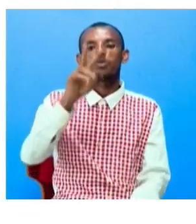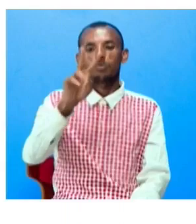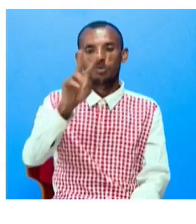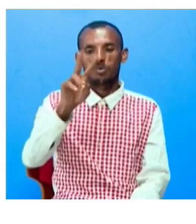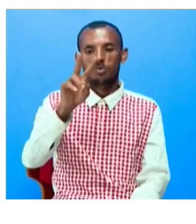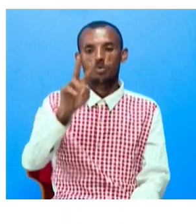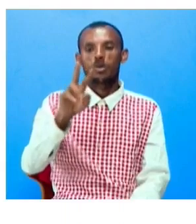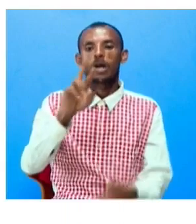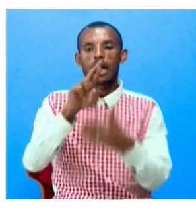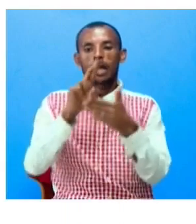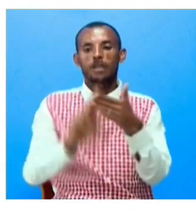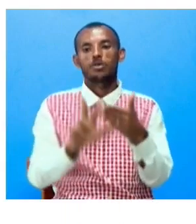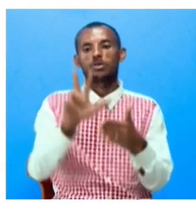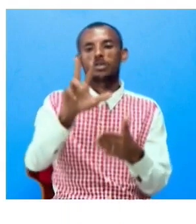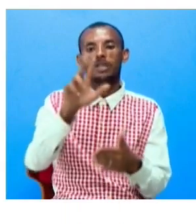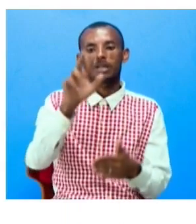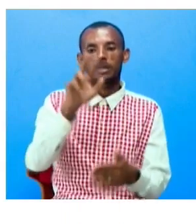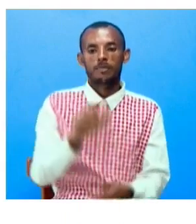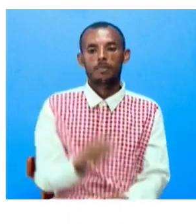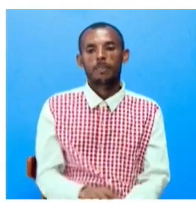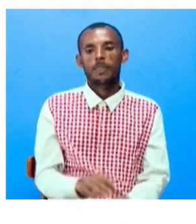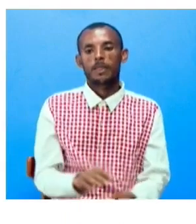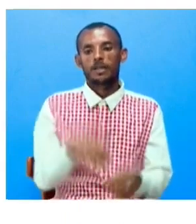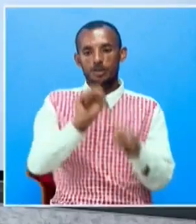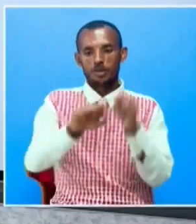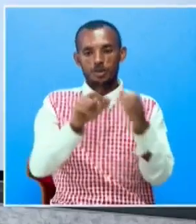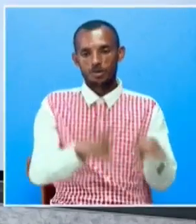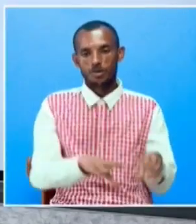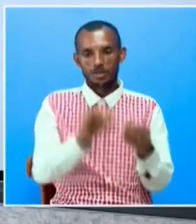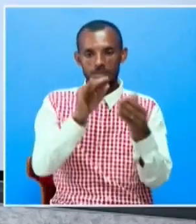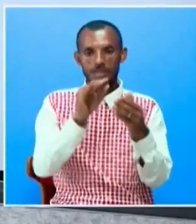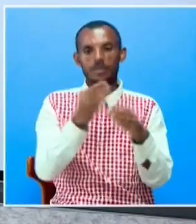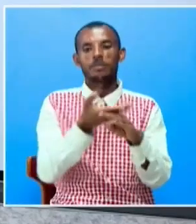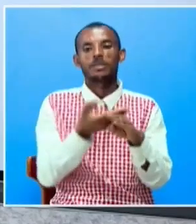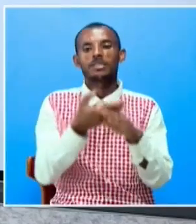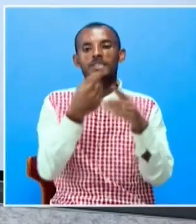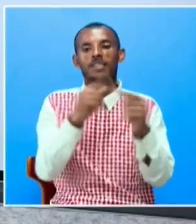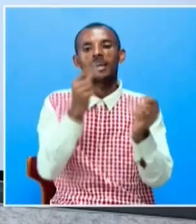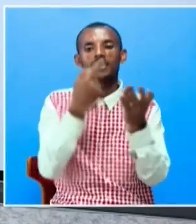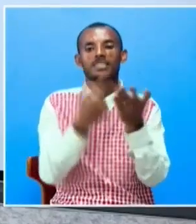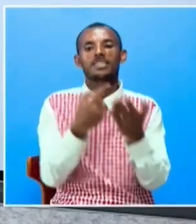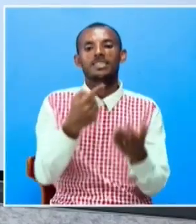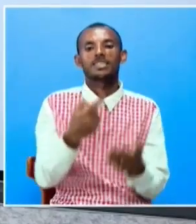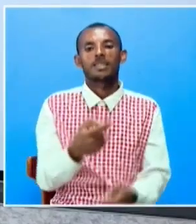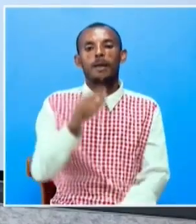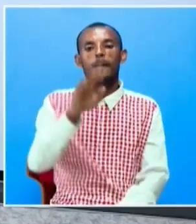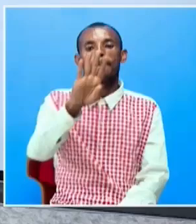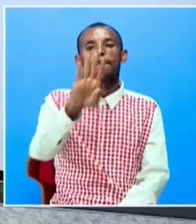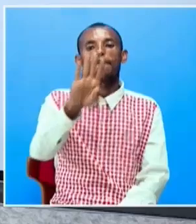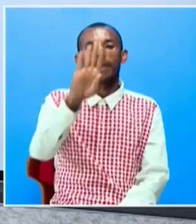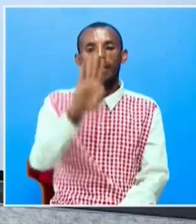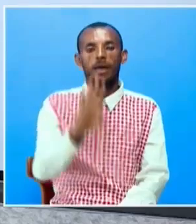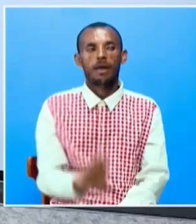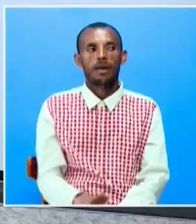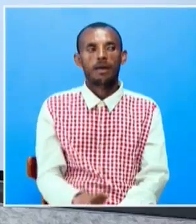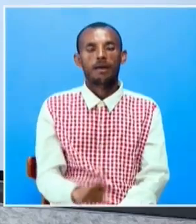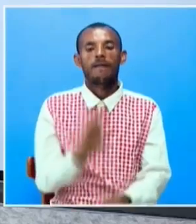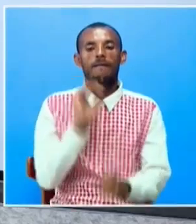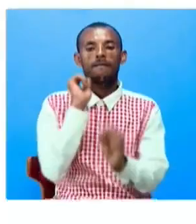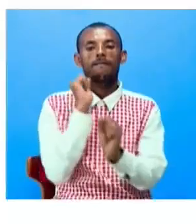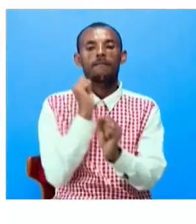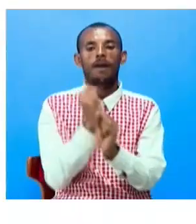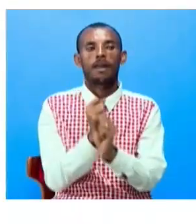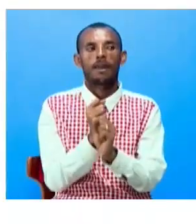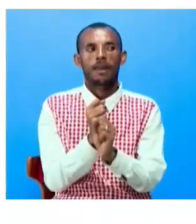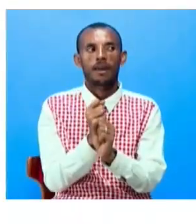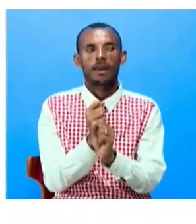2:3. This will be the answer. So students, please try this one. B, find